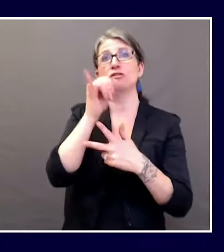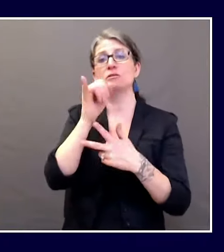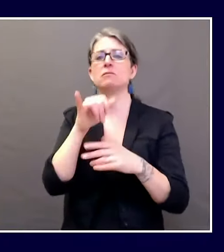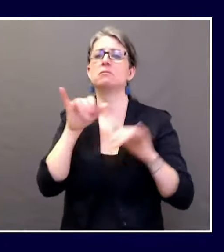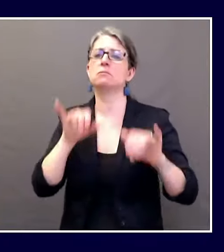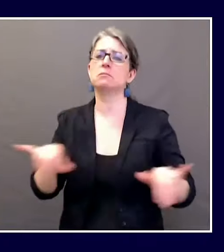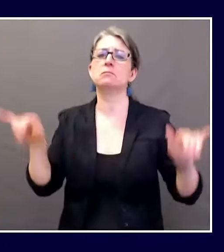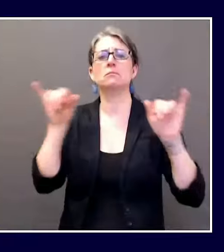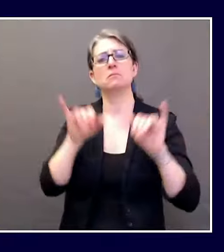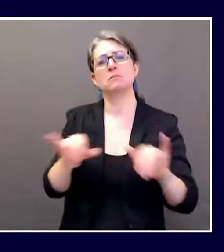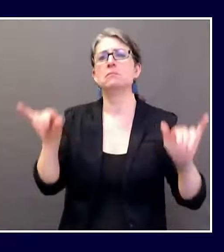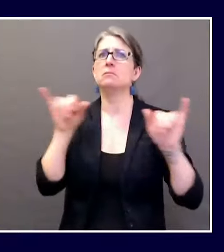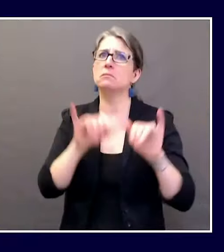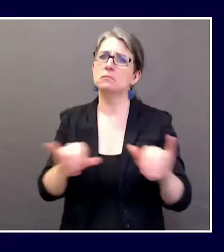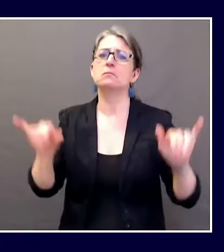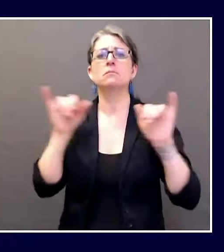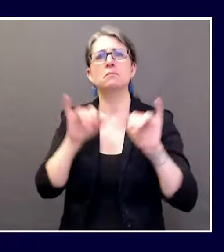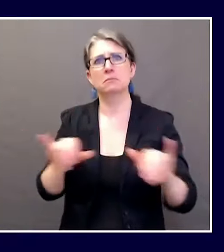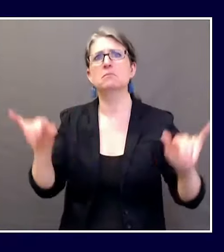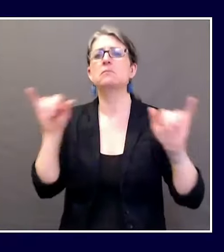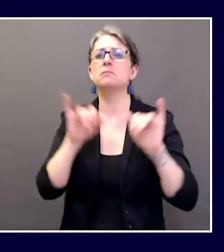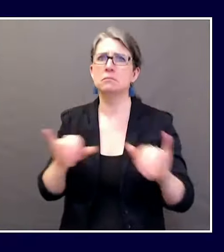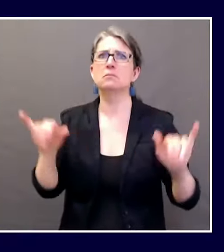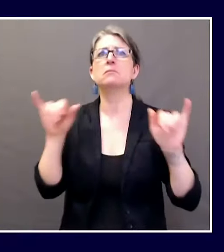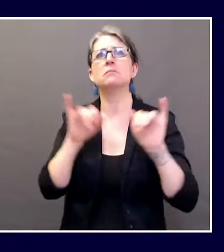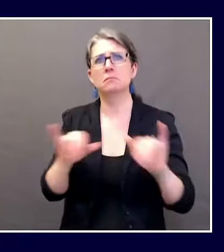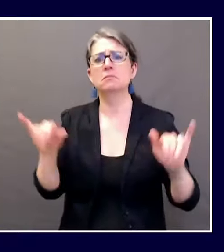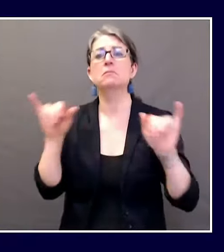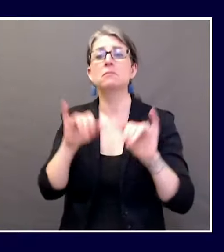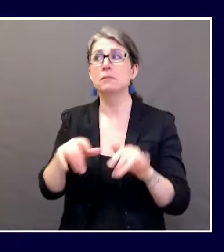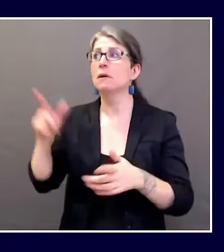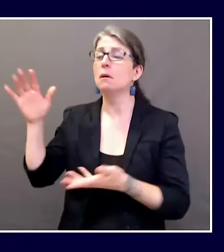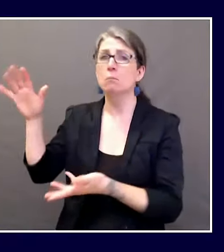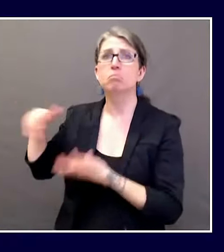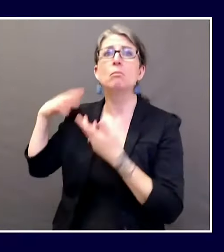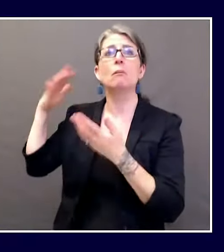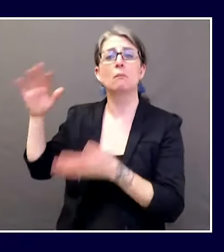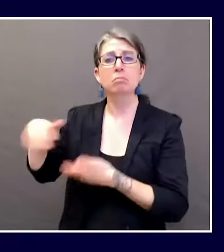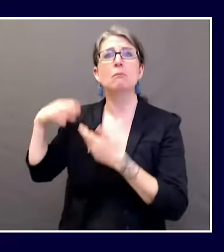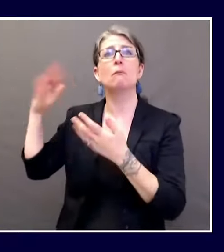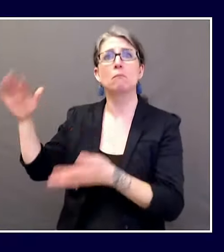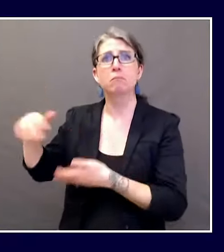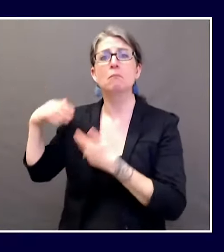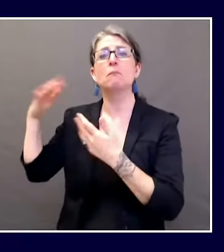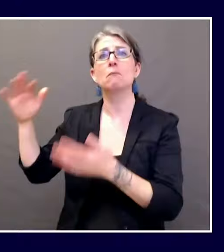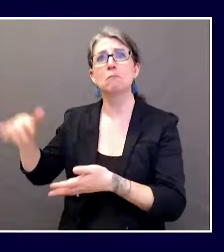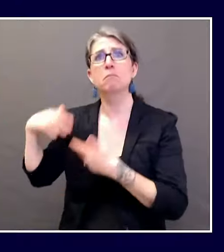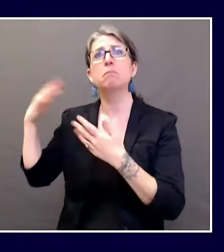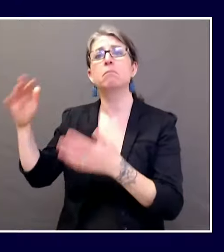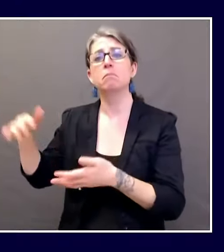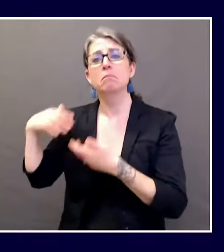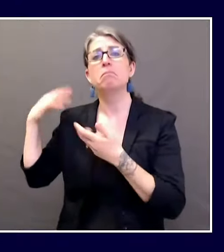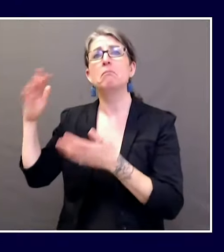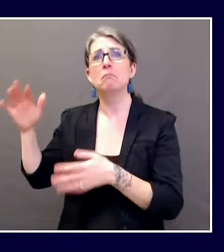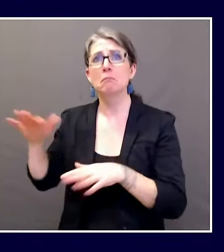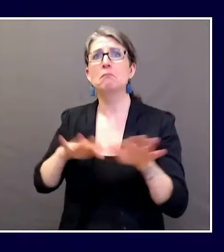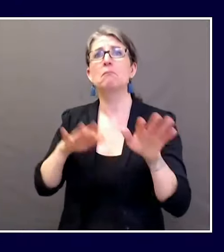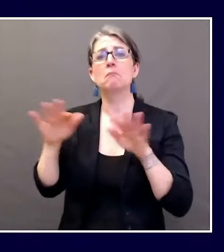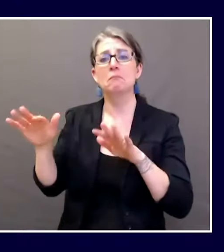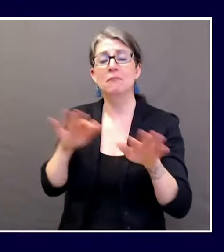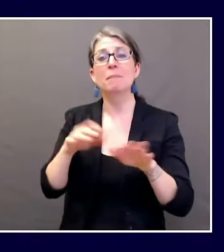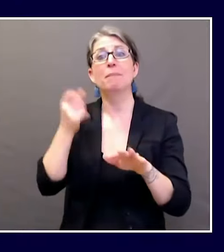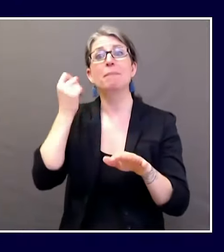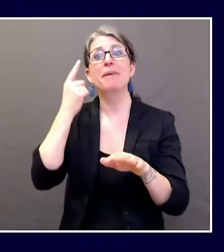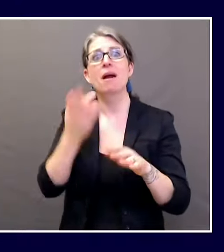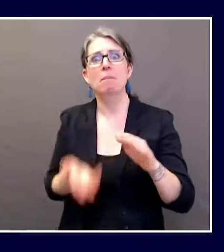vaccine supply over the next 3 weeks or so to come from the increase in J&J. We've been told that the Moderna supply may not